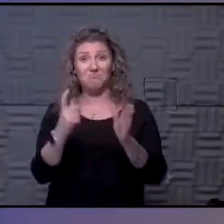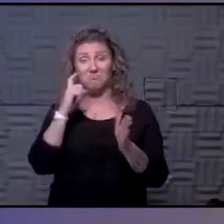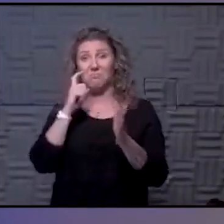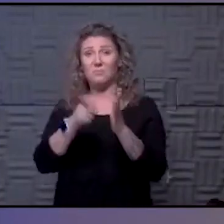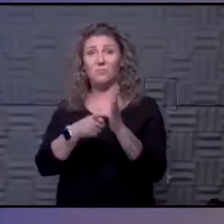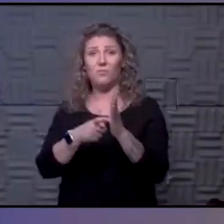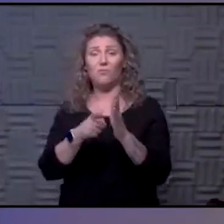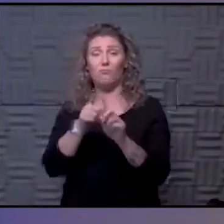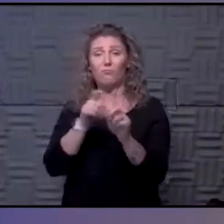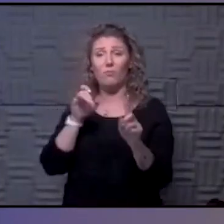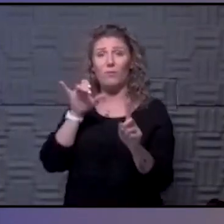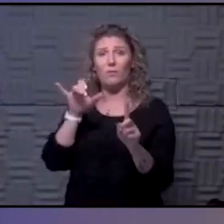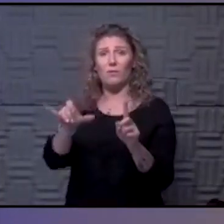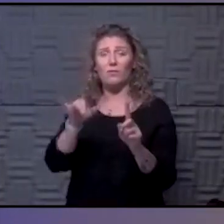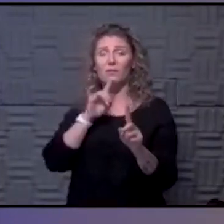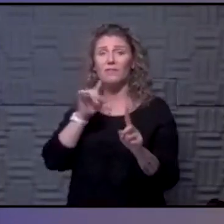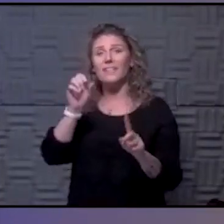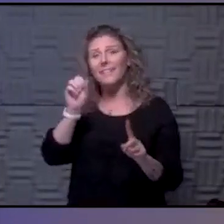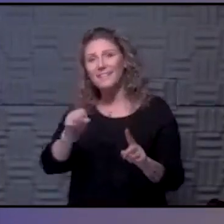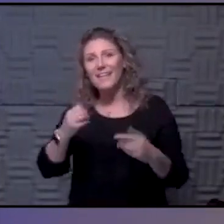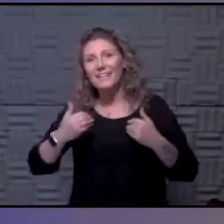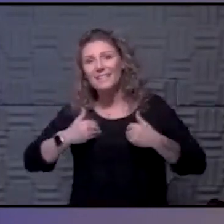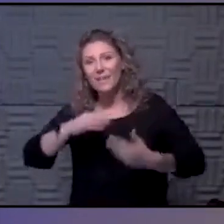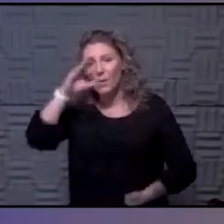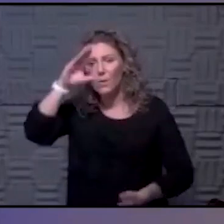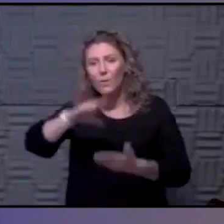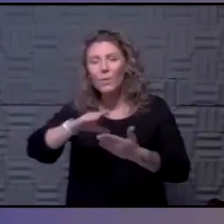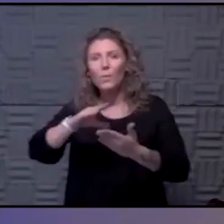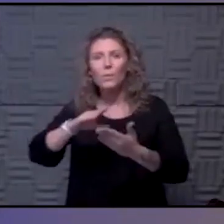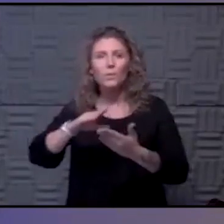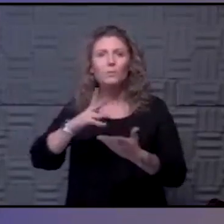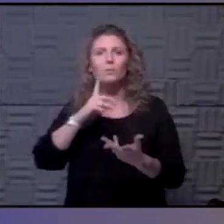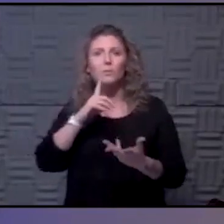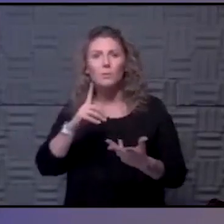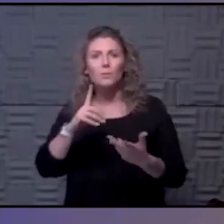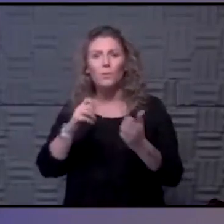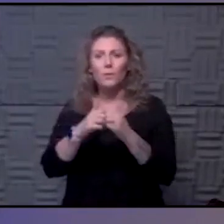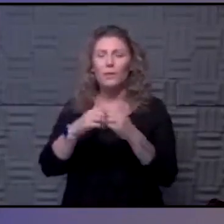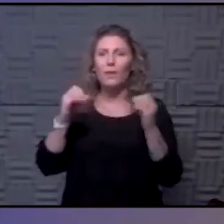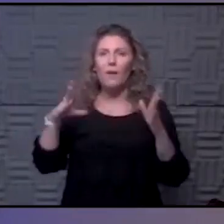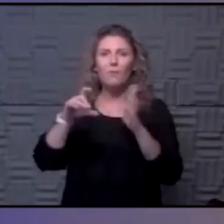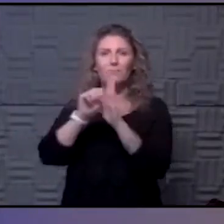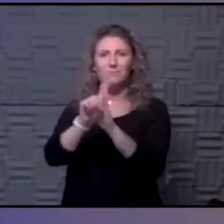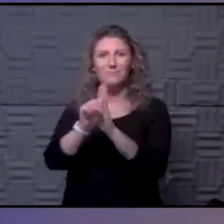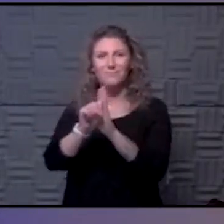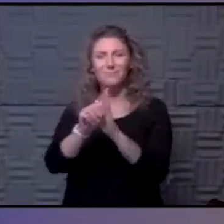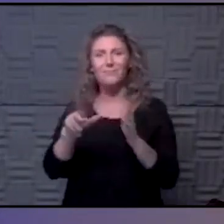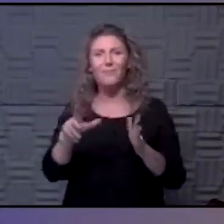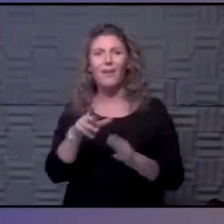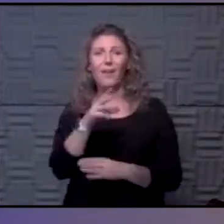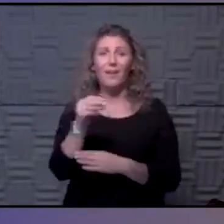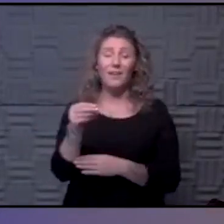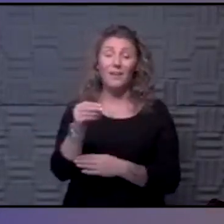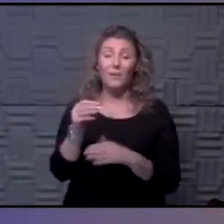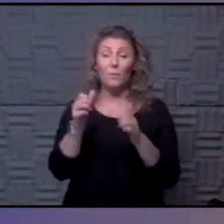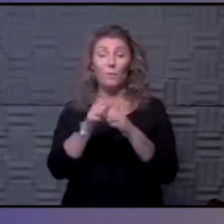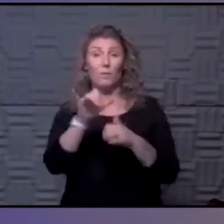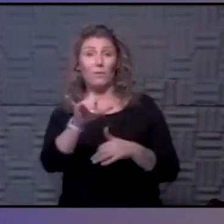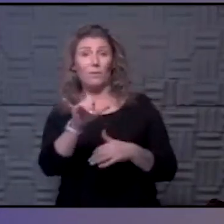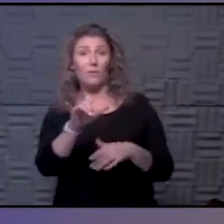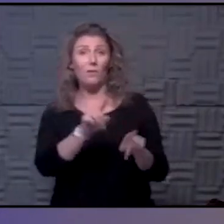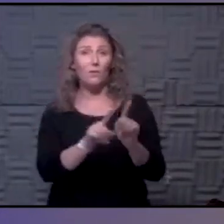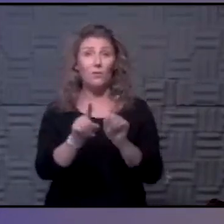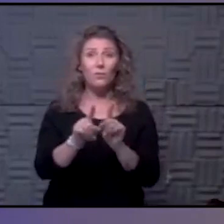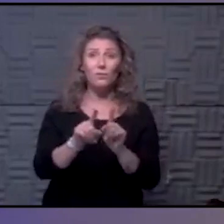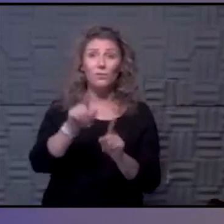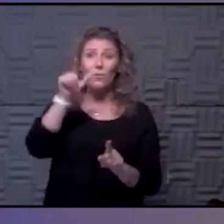from Israel was that, yes, you have a significant reduction in the people that have asymptomatic disease. And so by that, we also think there is